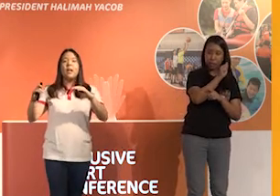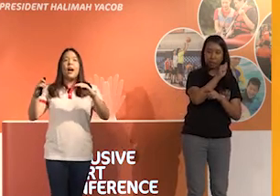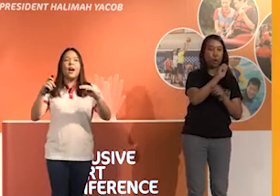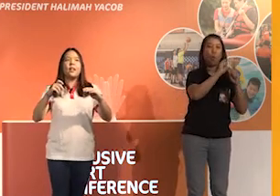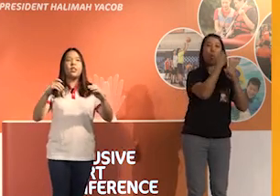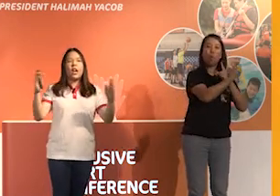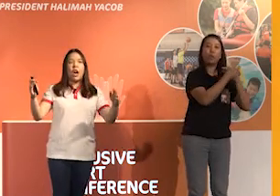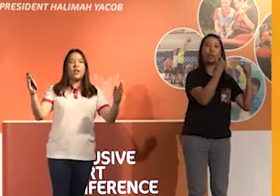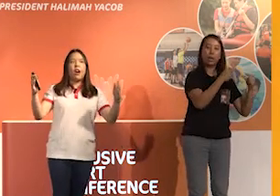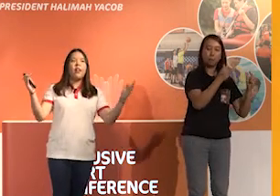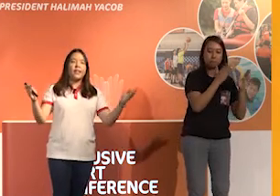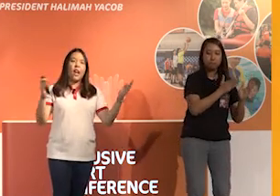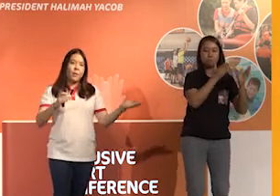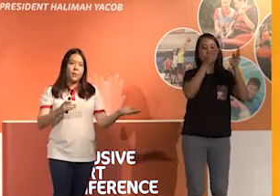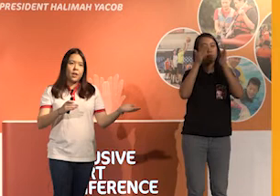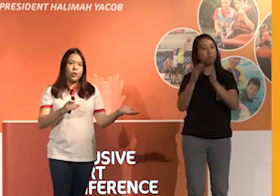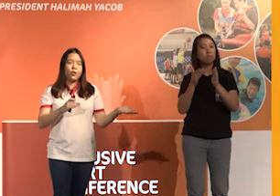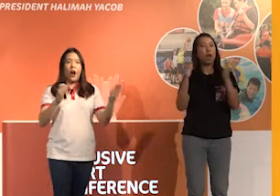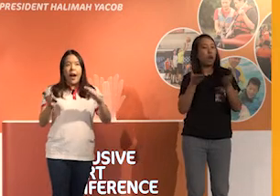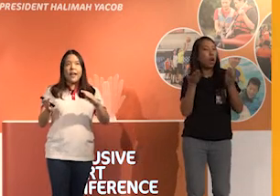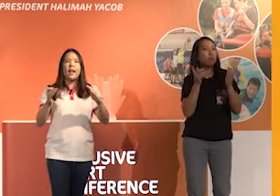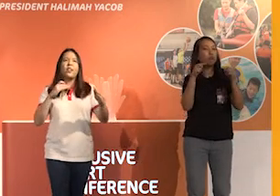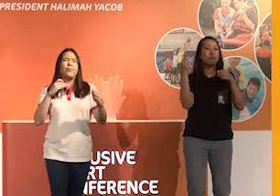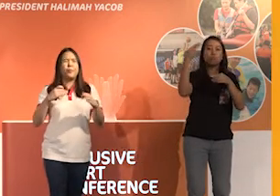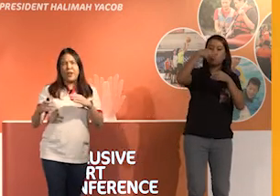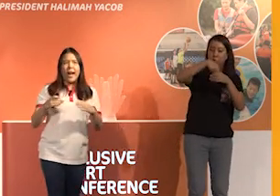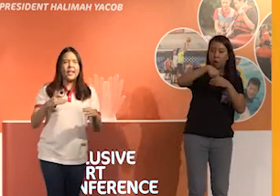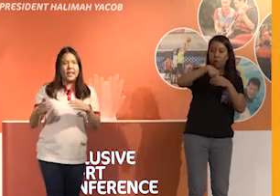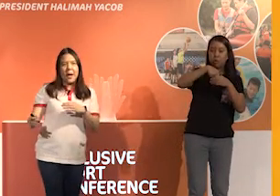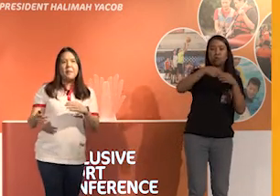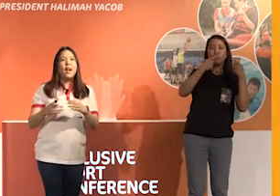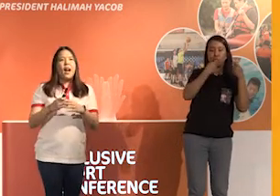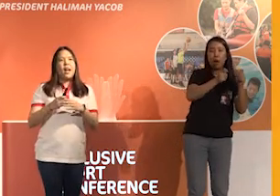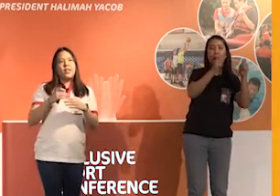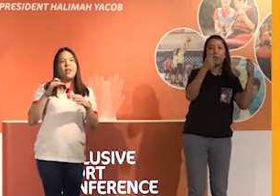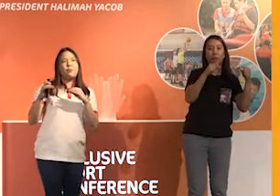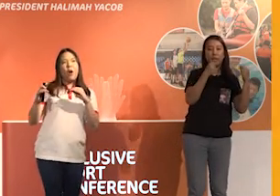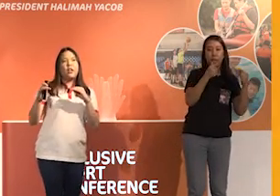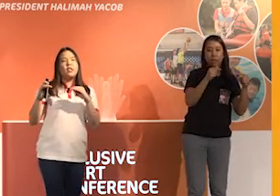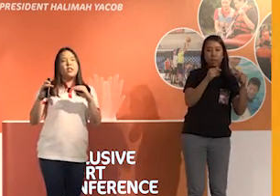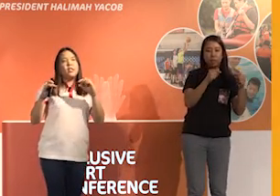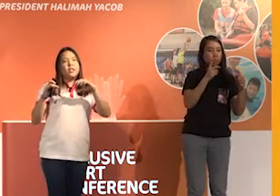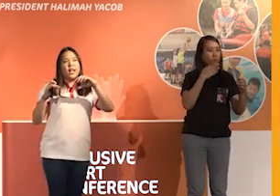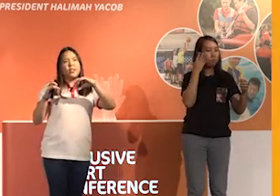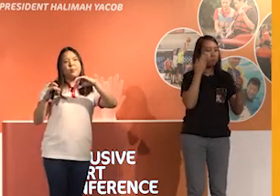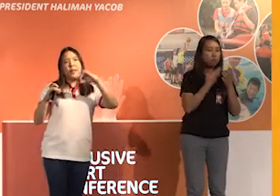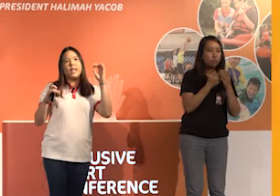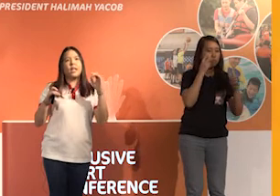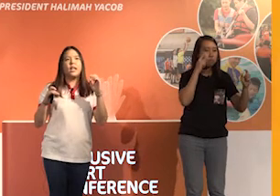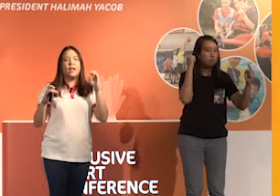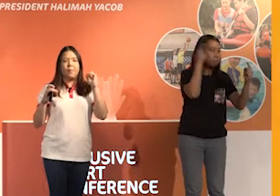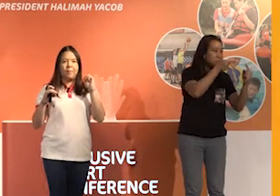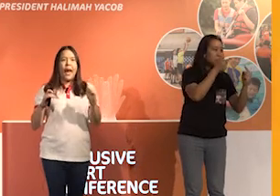game and then encourage all the deaf people to join and try the game. And you can spot, you can